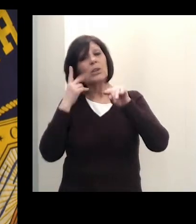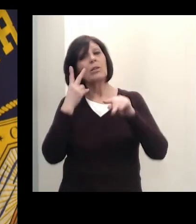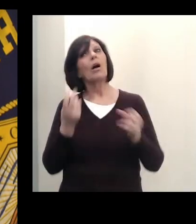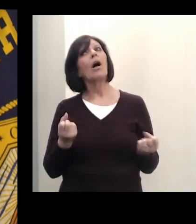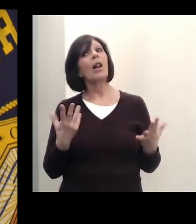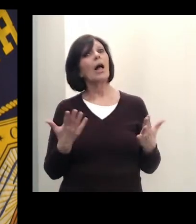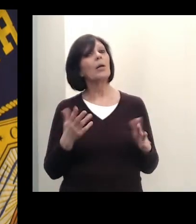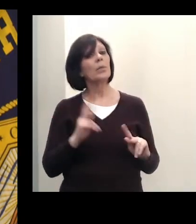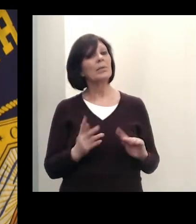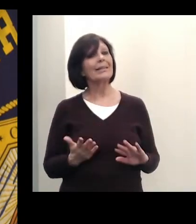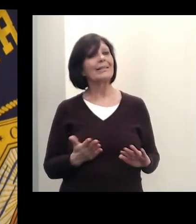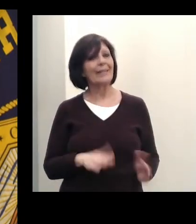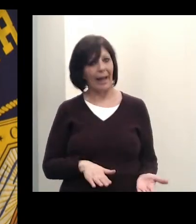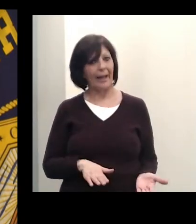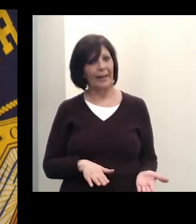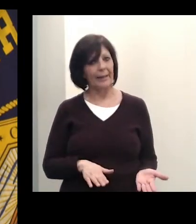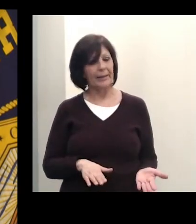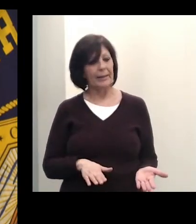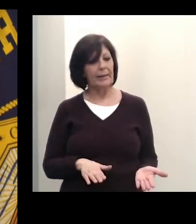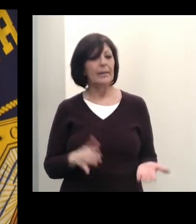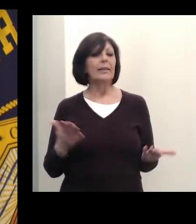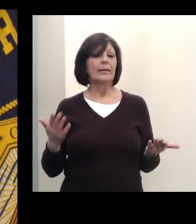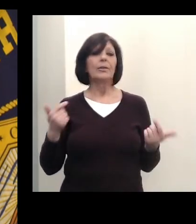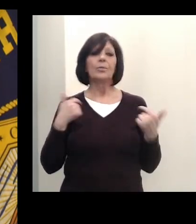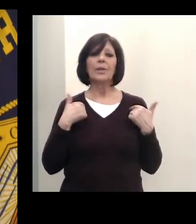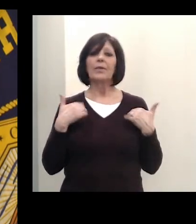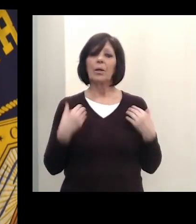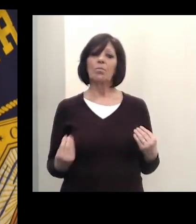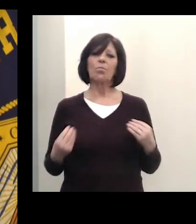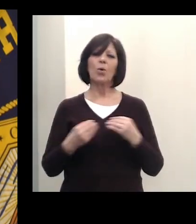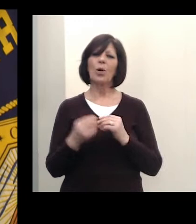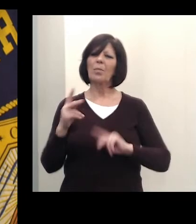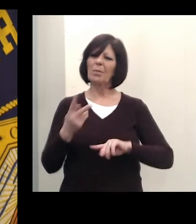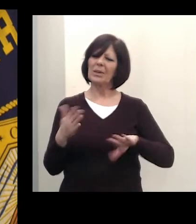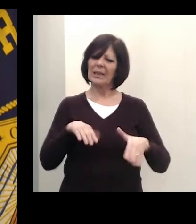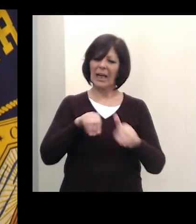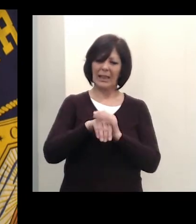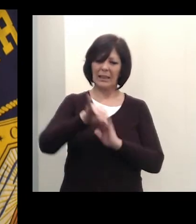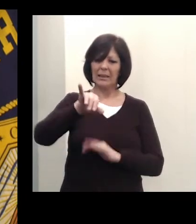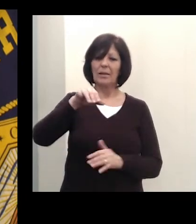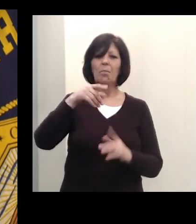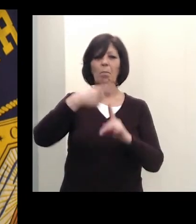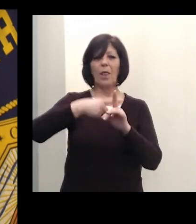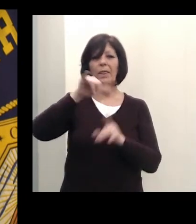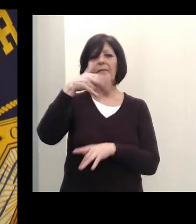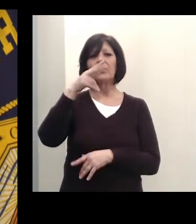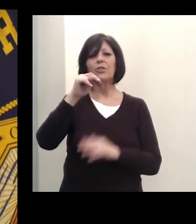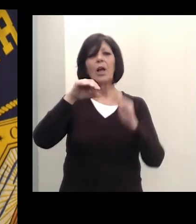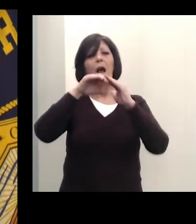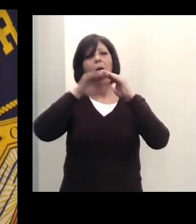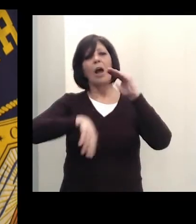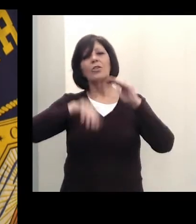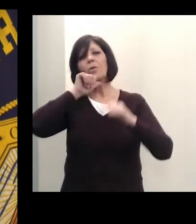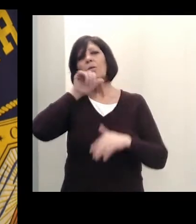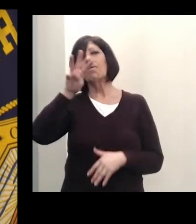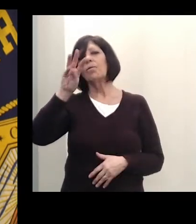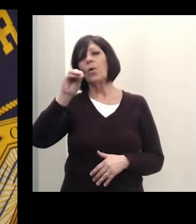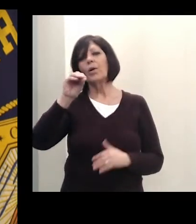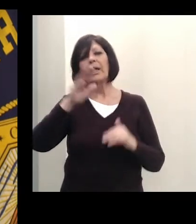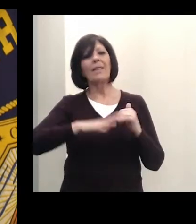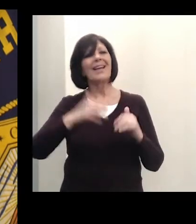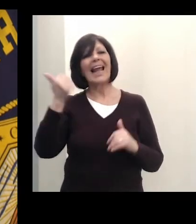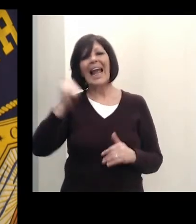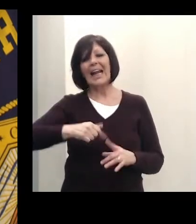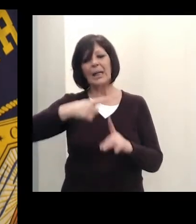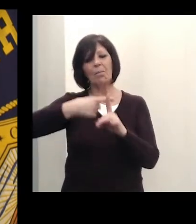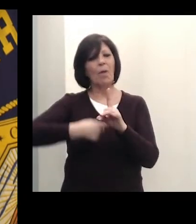period, such that we have had more people die in the month of January under the age of 40 than any other prior month during the